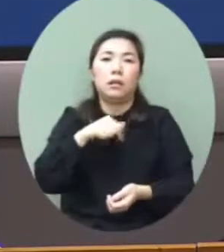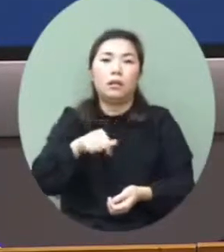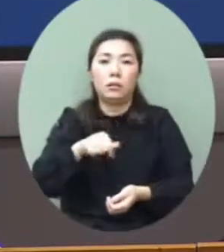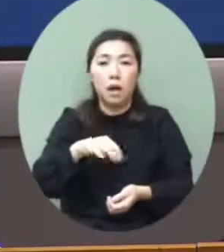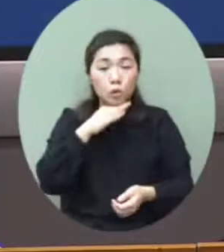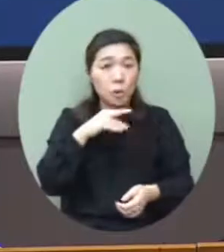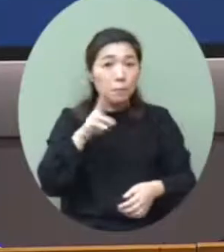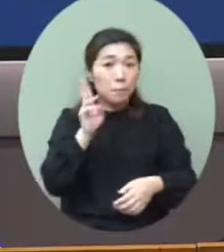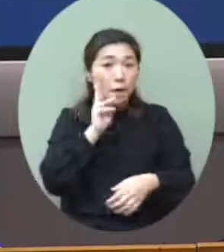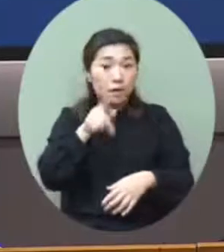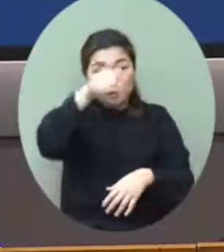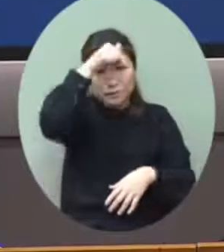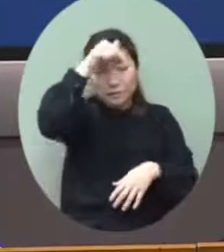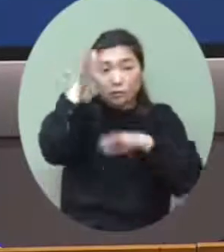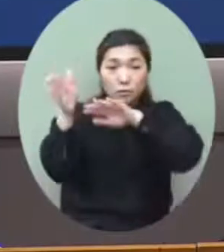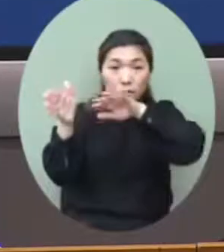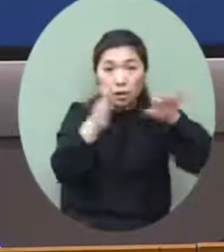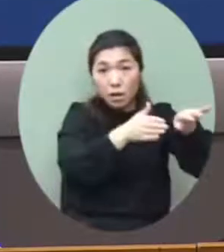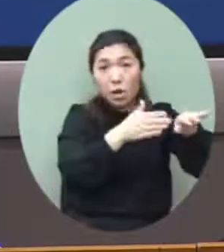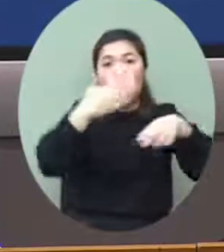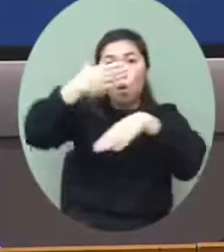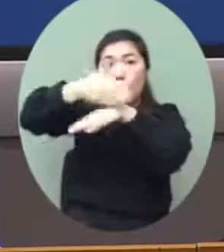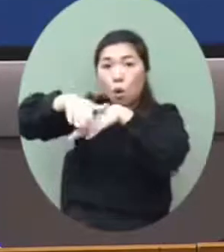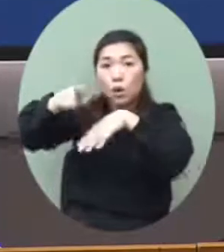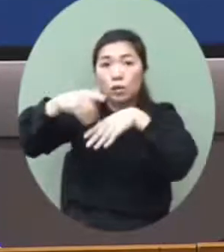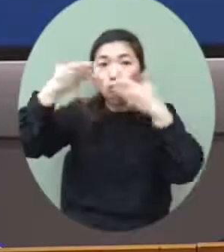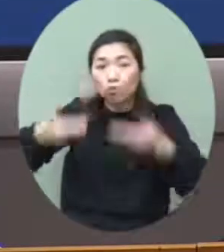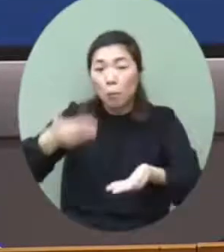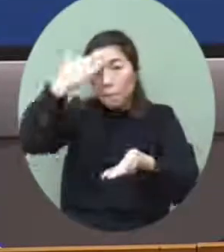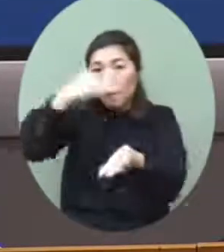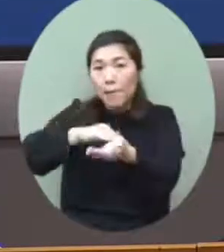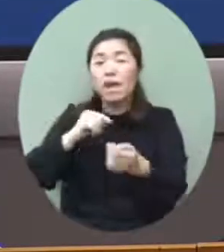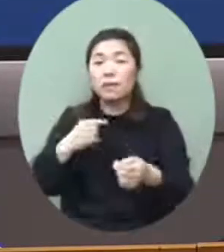big medical ward to help serious cases.